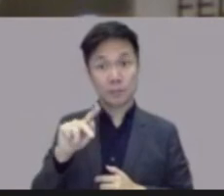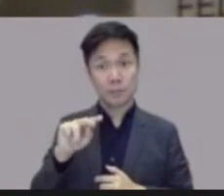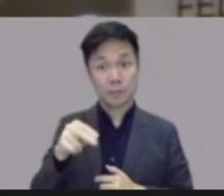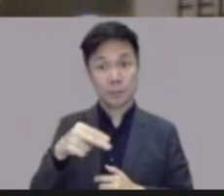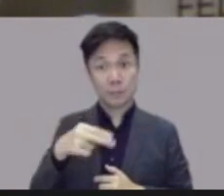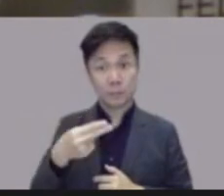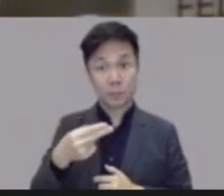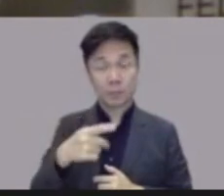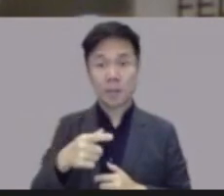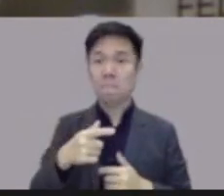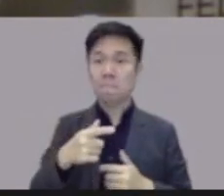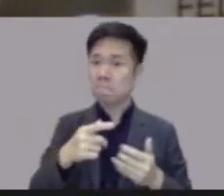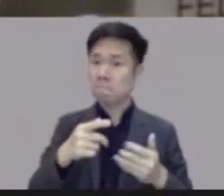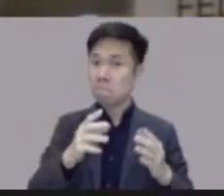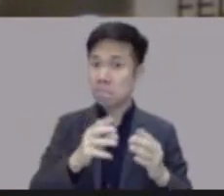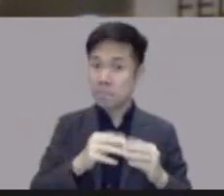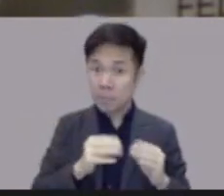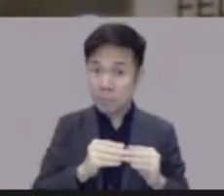but